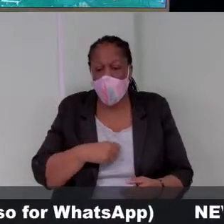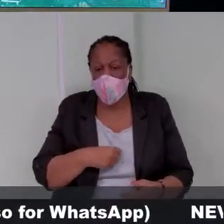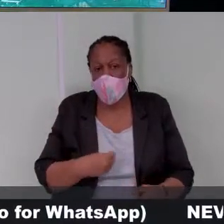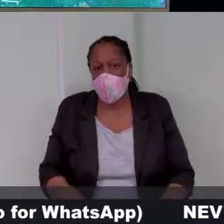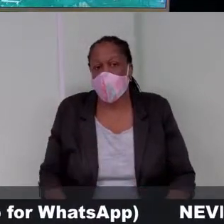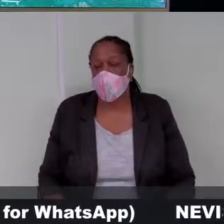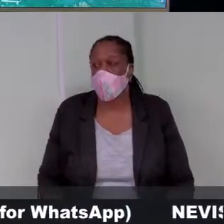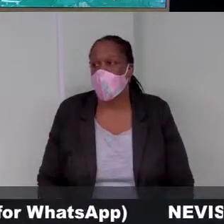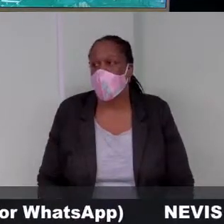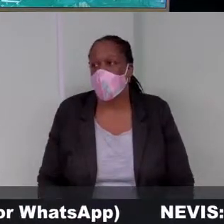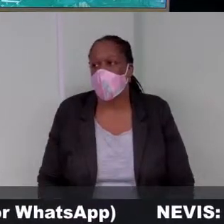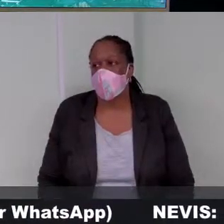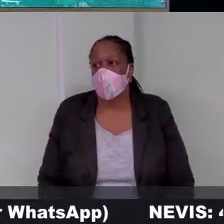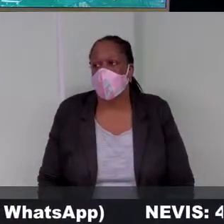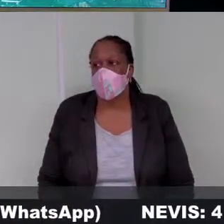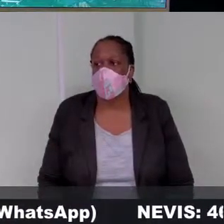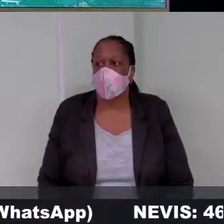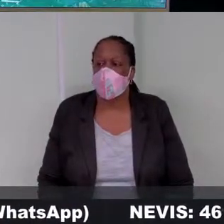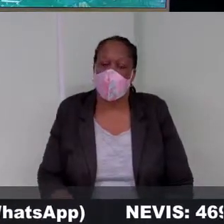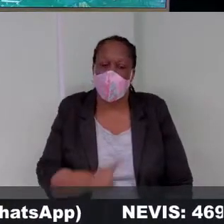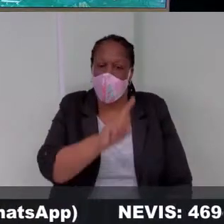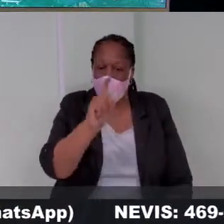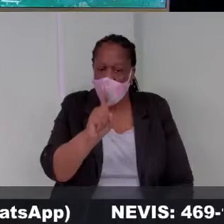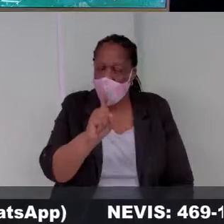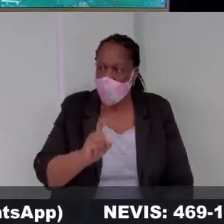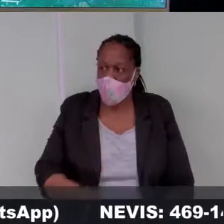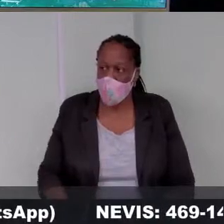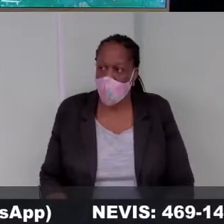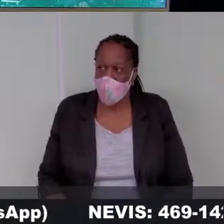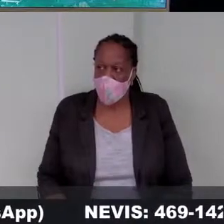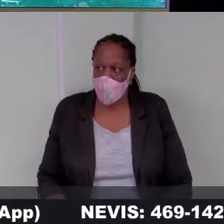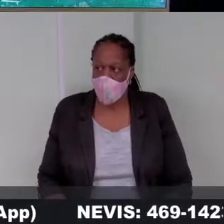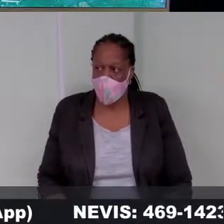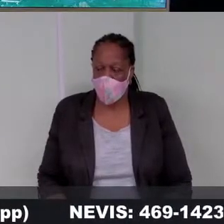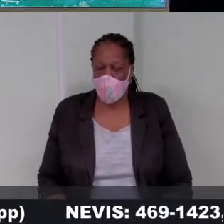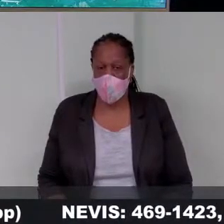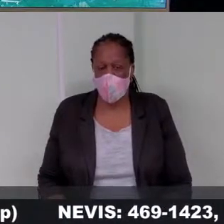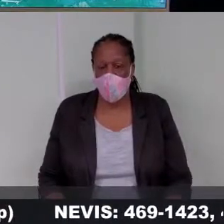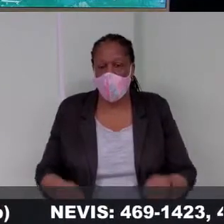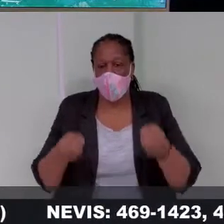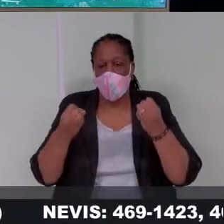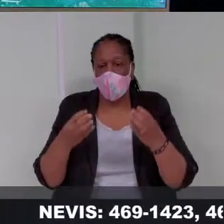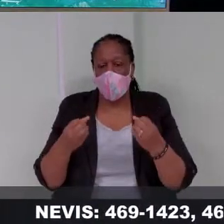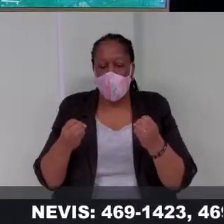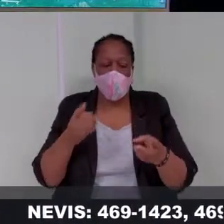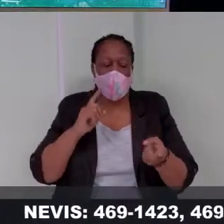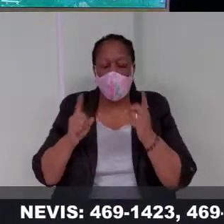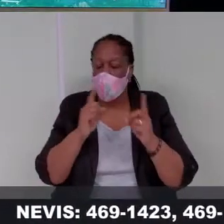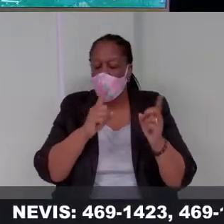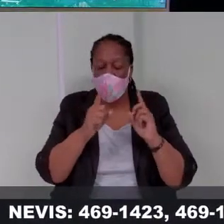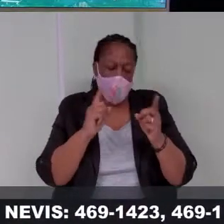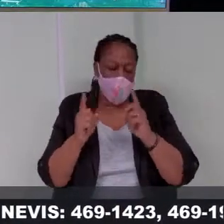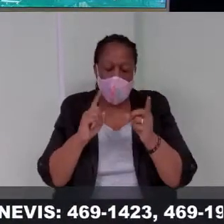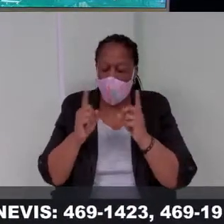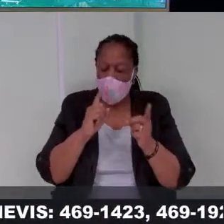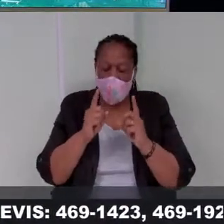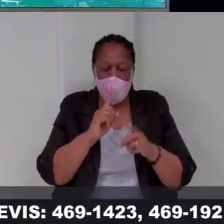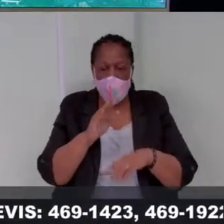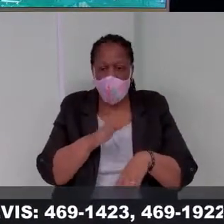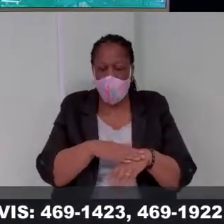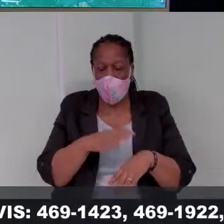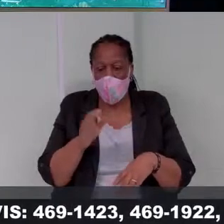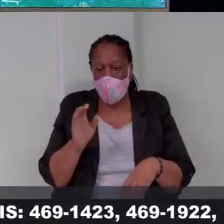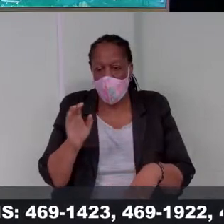The first question, there was a lot of talk on social media about